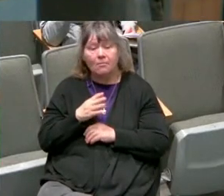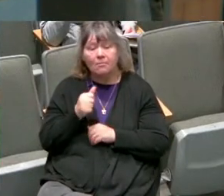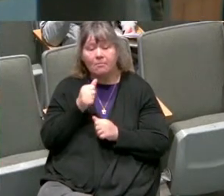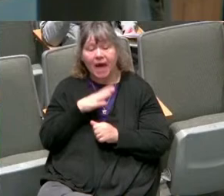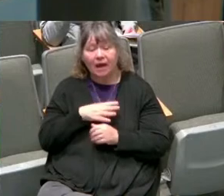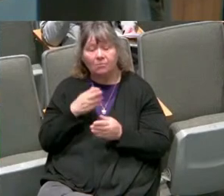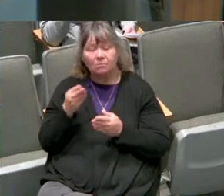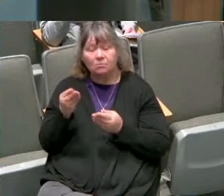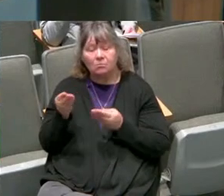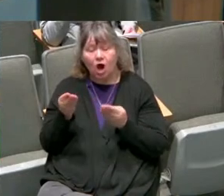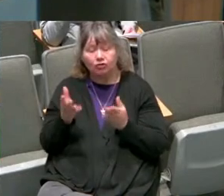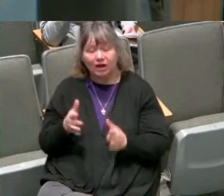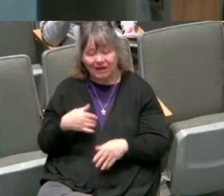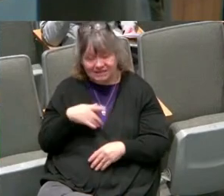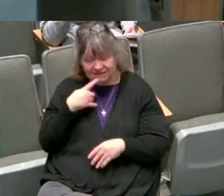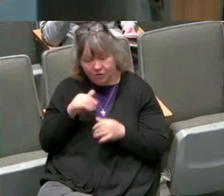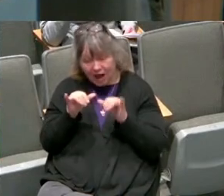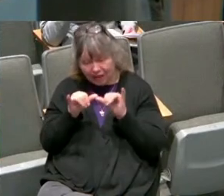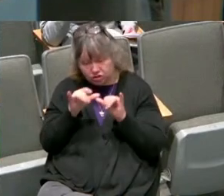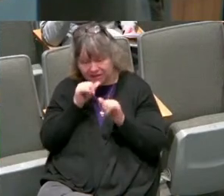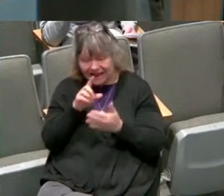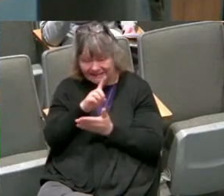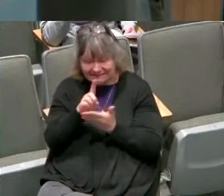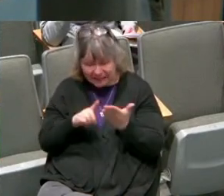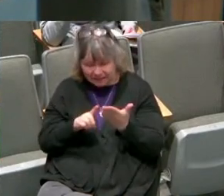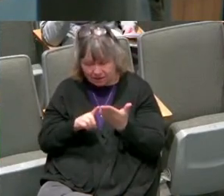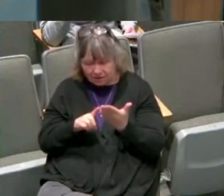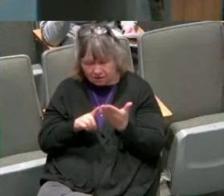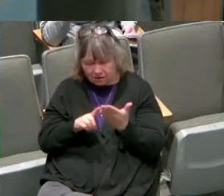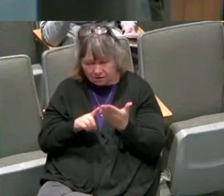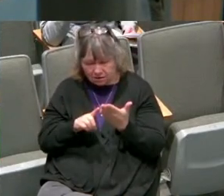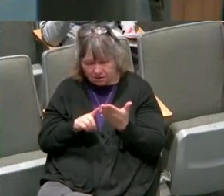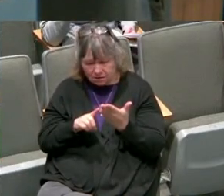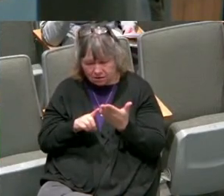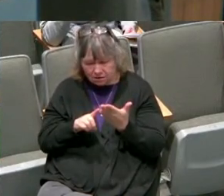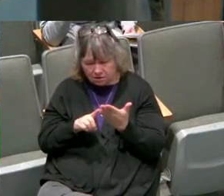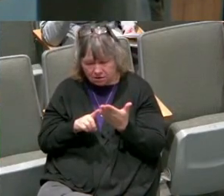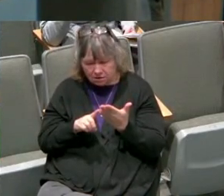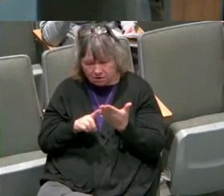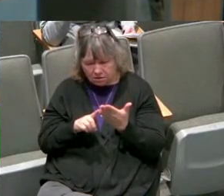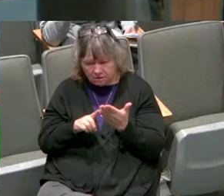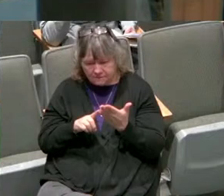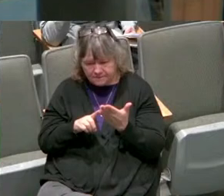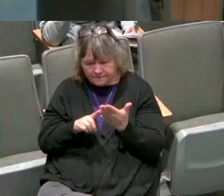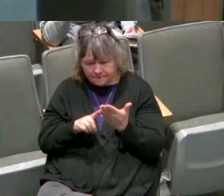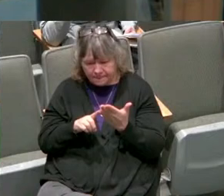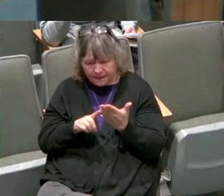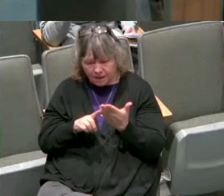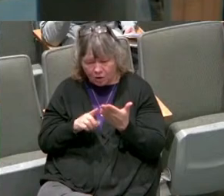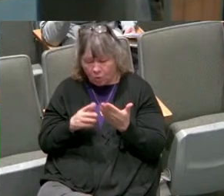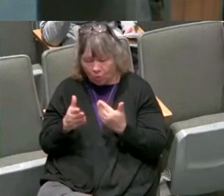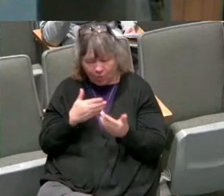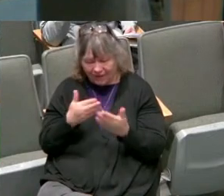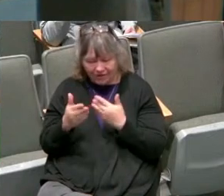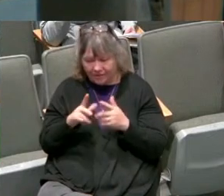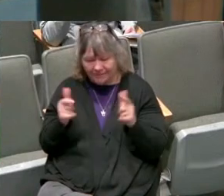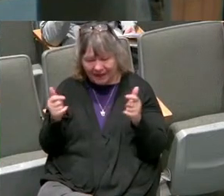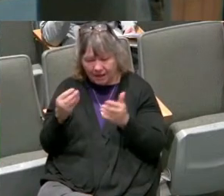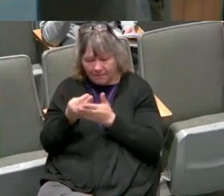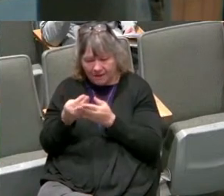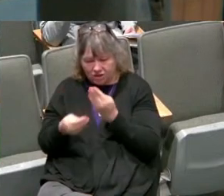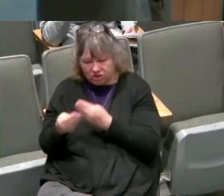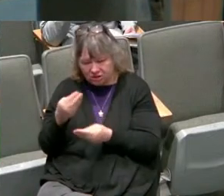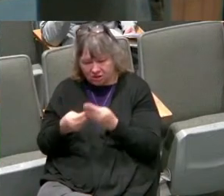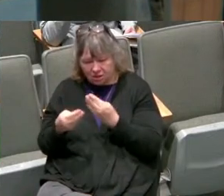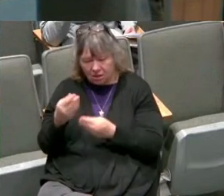is if this is for engineering and design what are the big budget items of